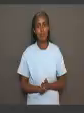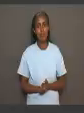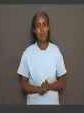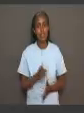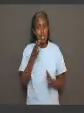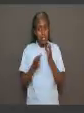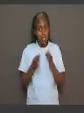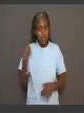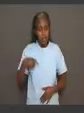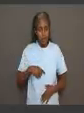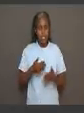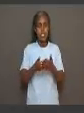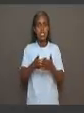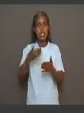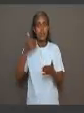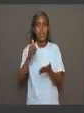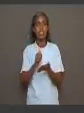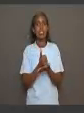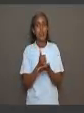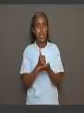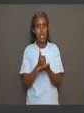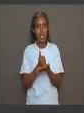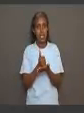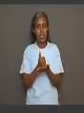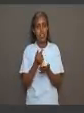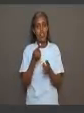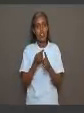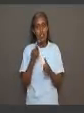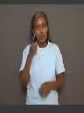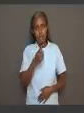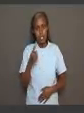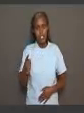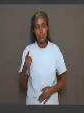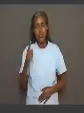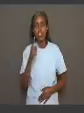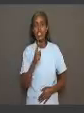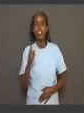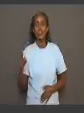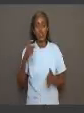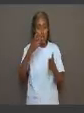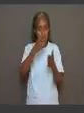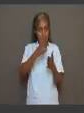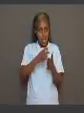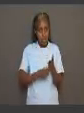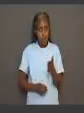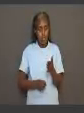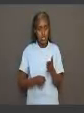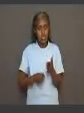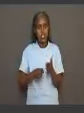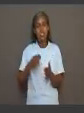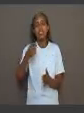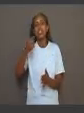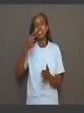If we subtract the mean from each of the individual scores, the